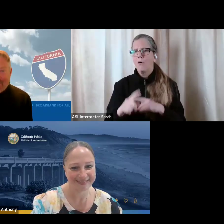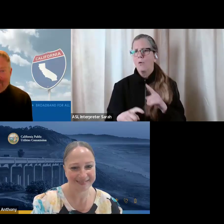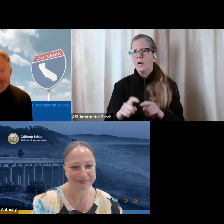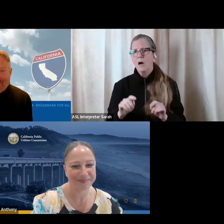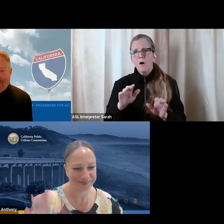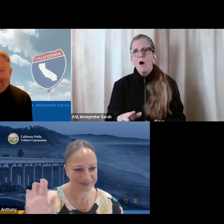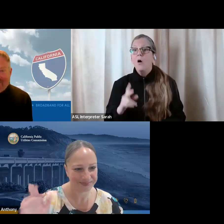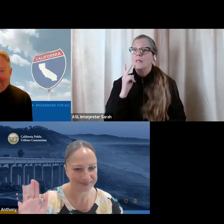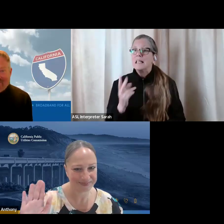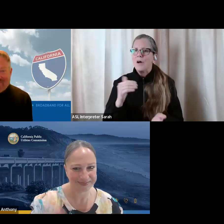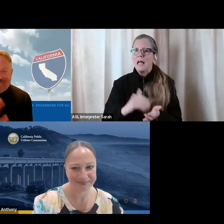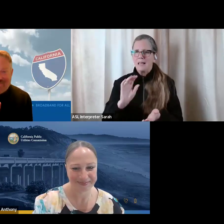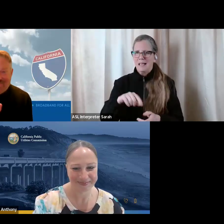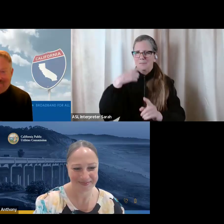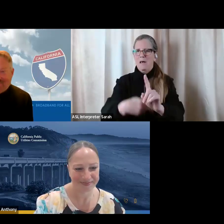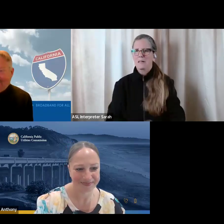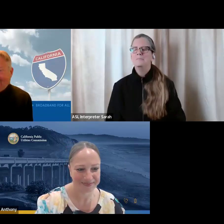see you again next month.